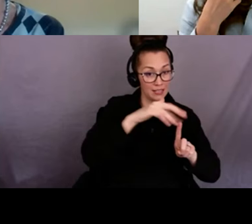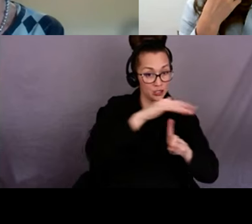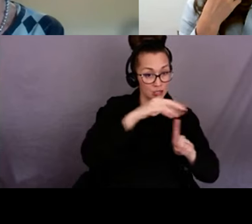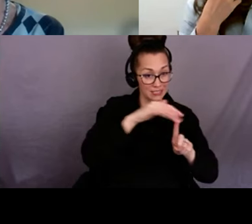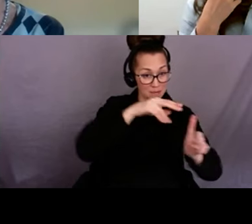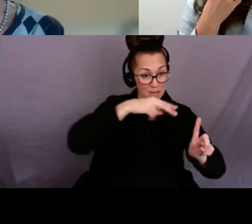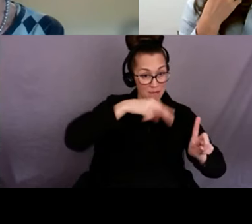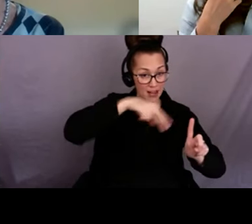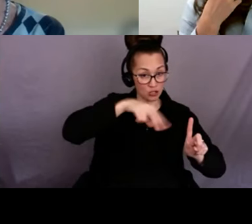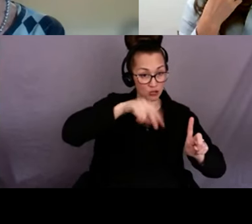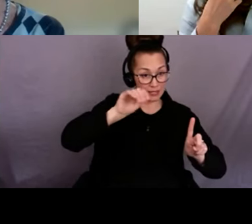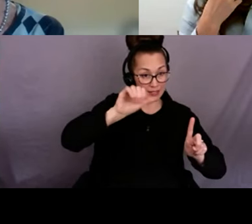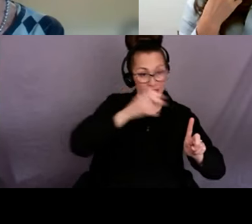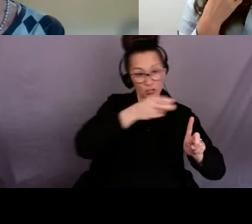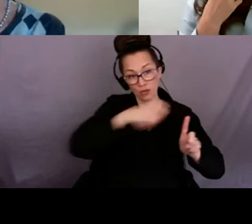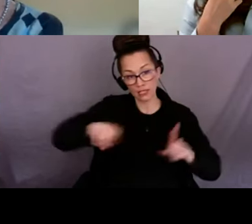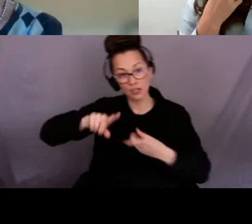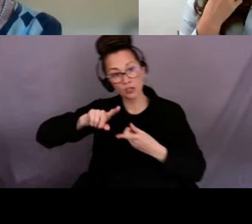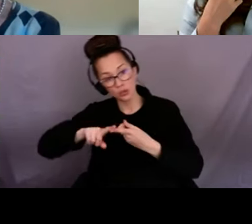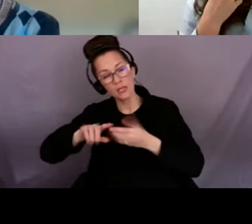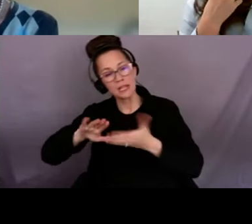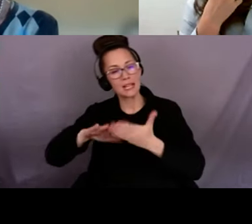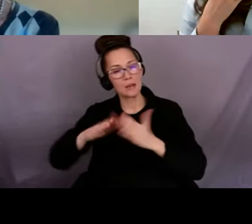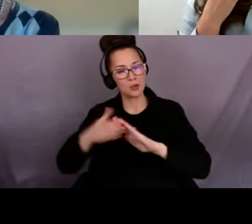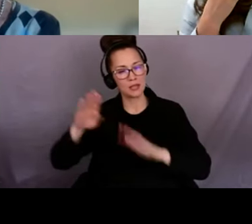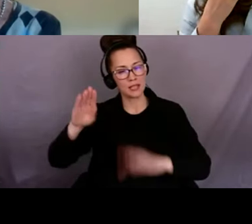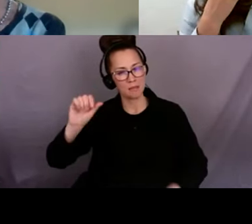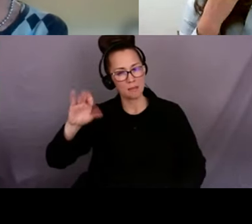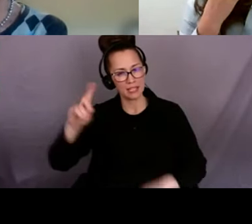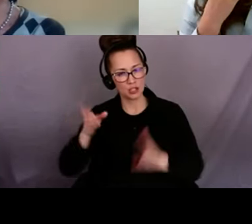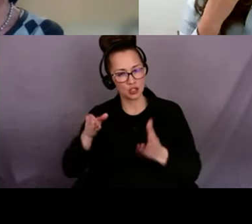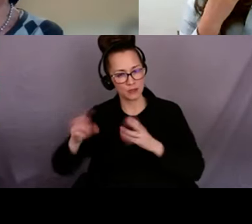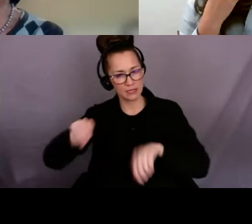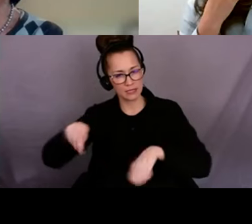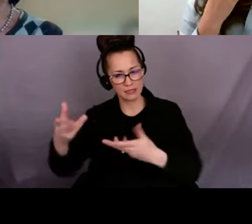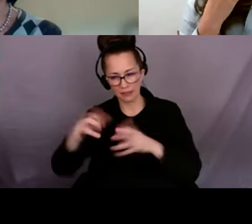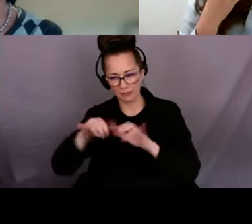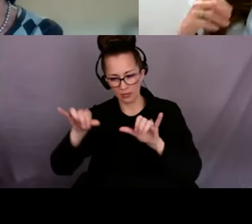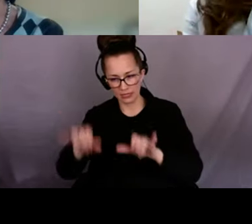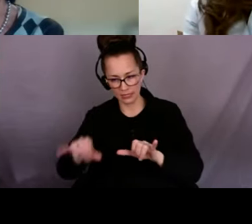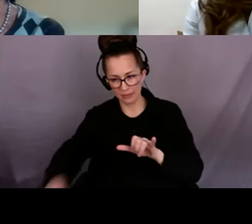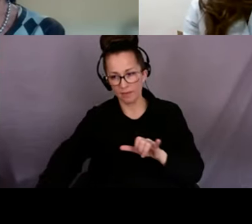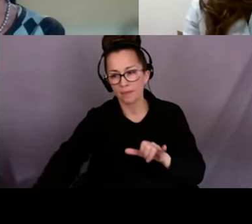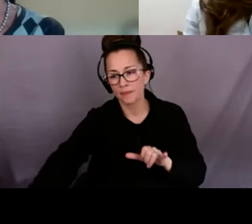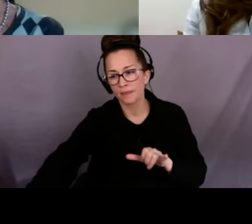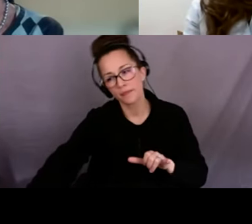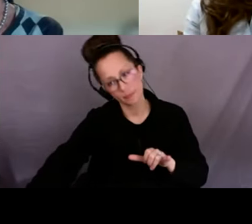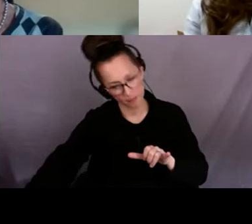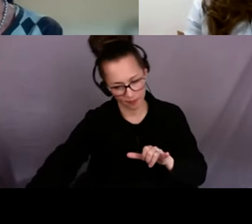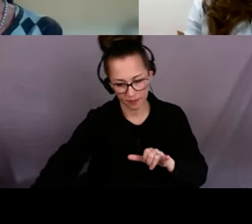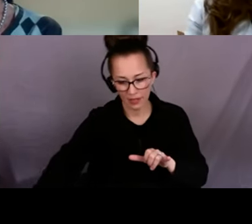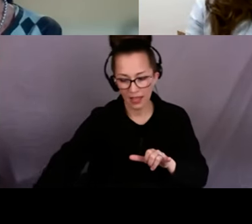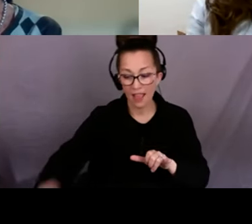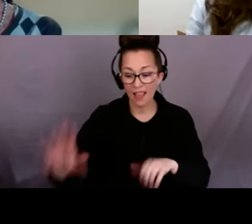monitoring case to a community-based services delivery system monitoring, and then sort of just get